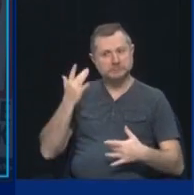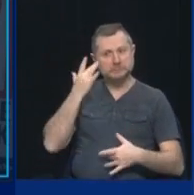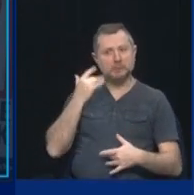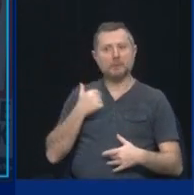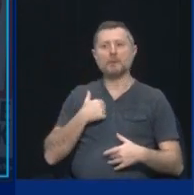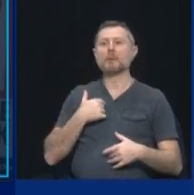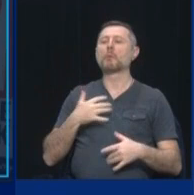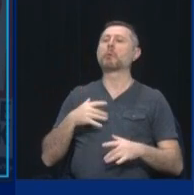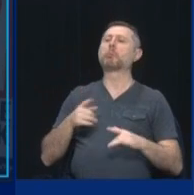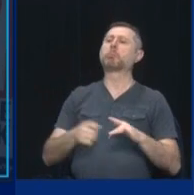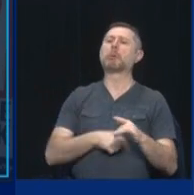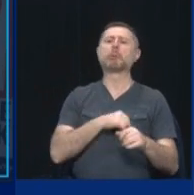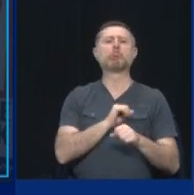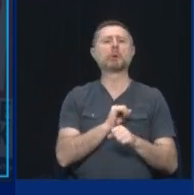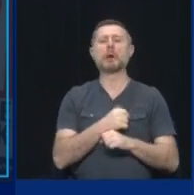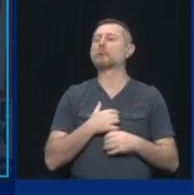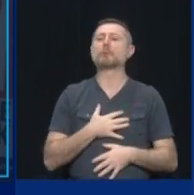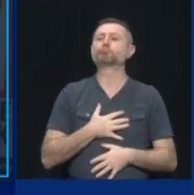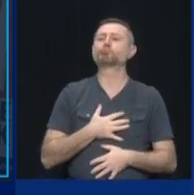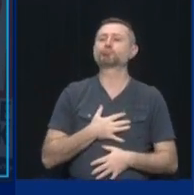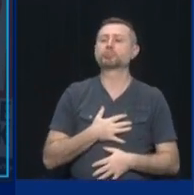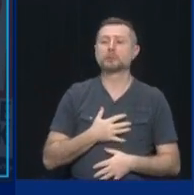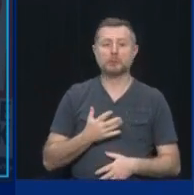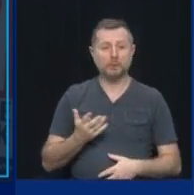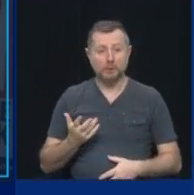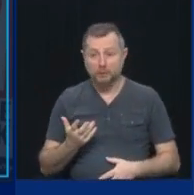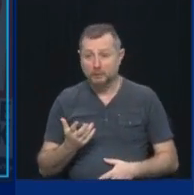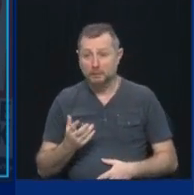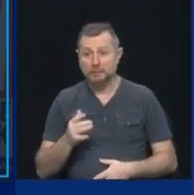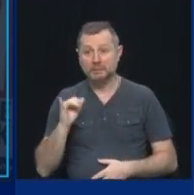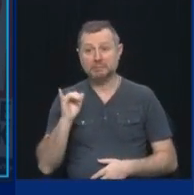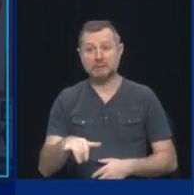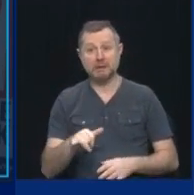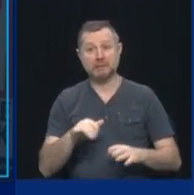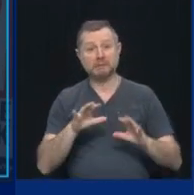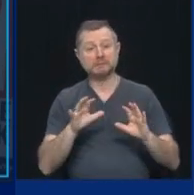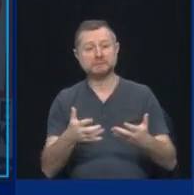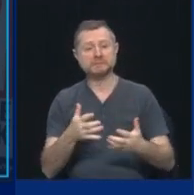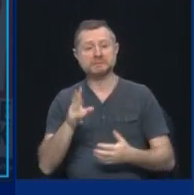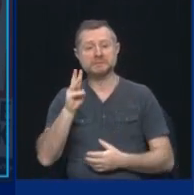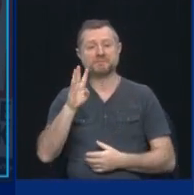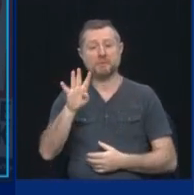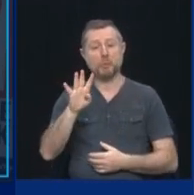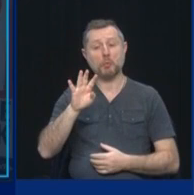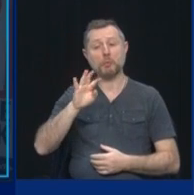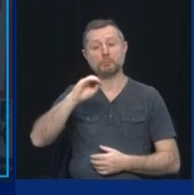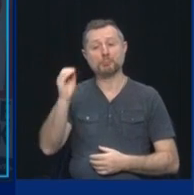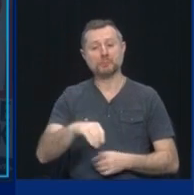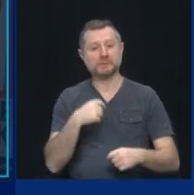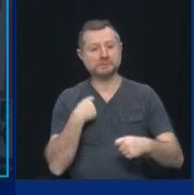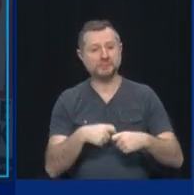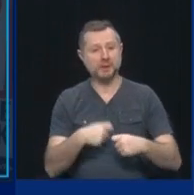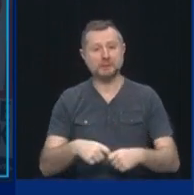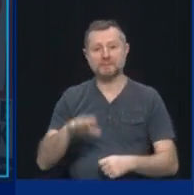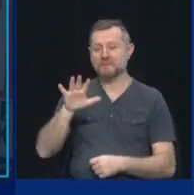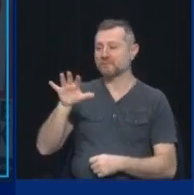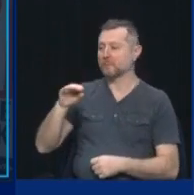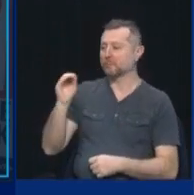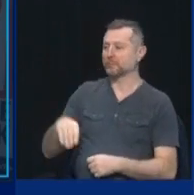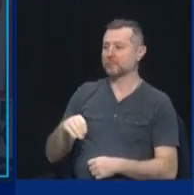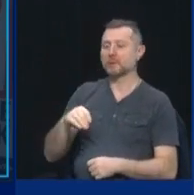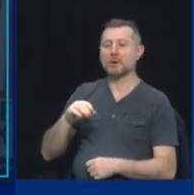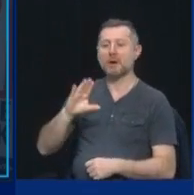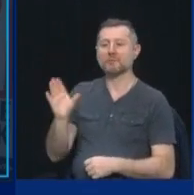64% of Hispanics, 55% African Americans. Now, the side effects of